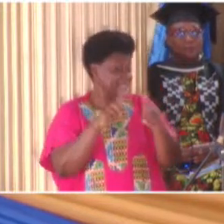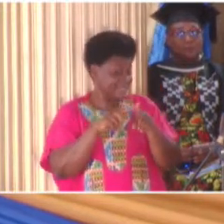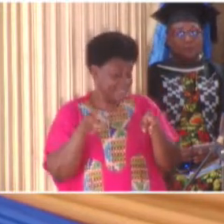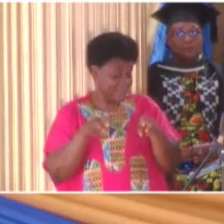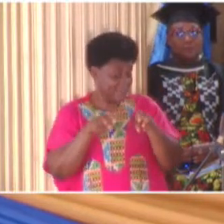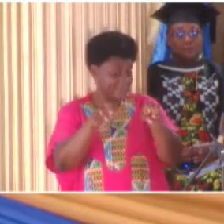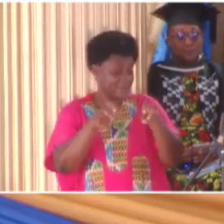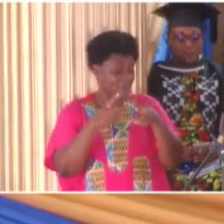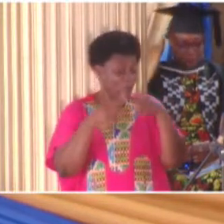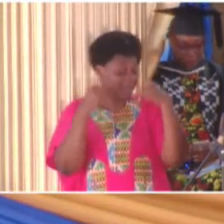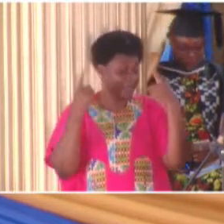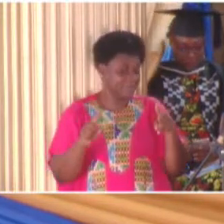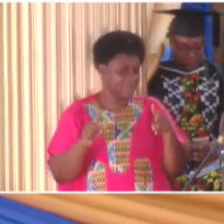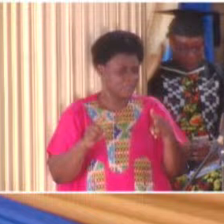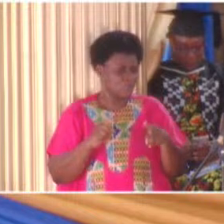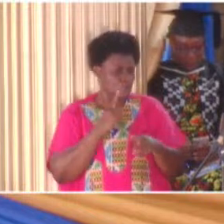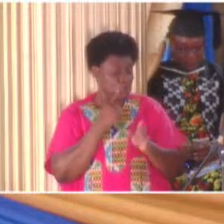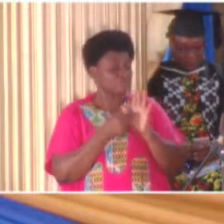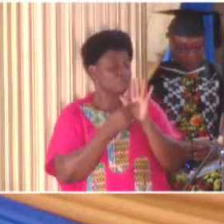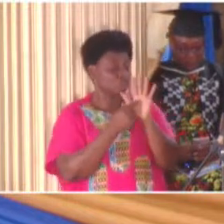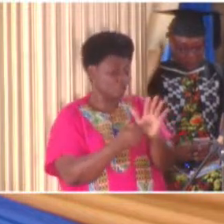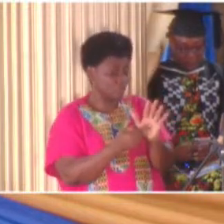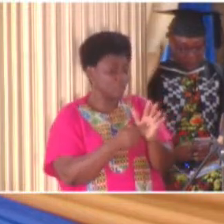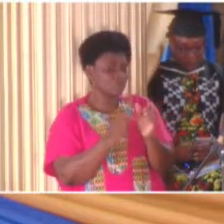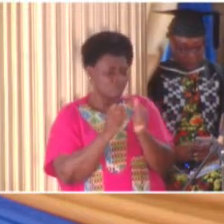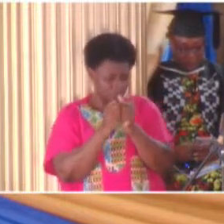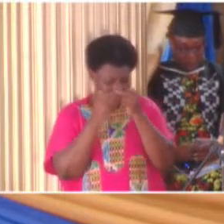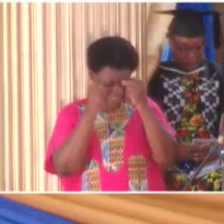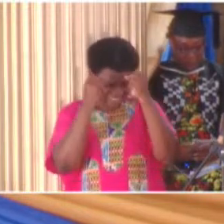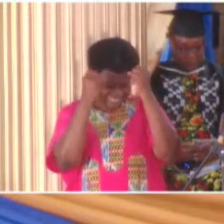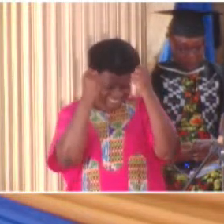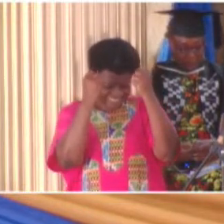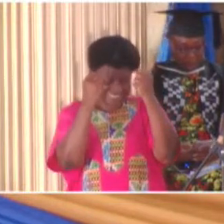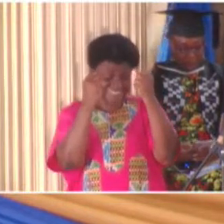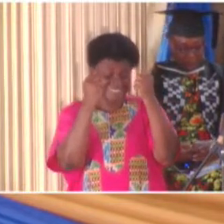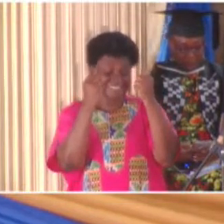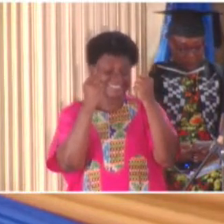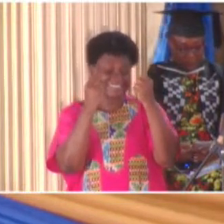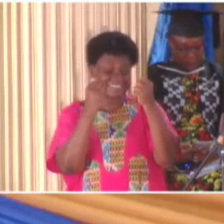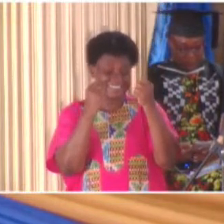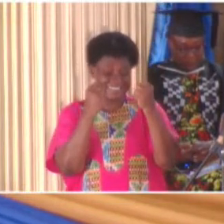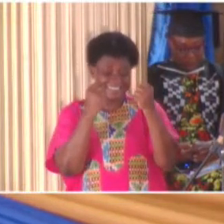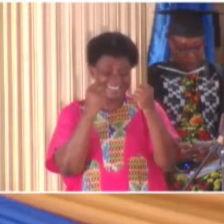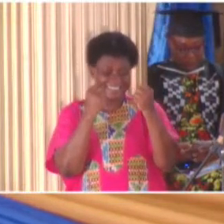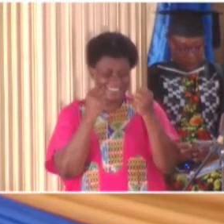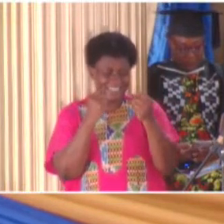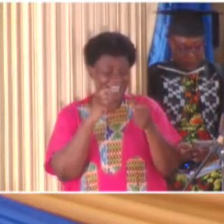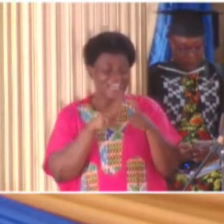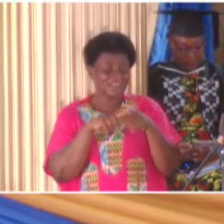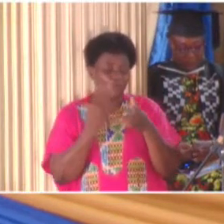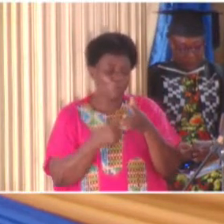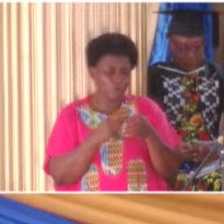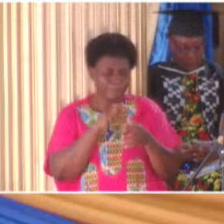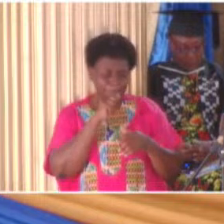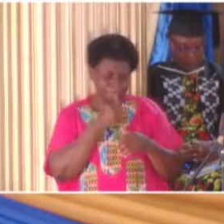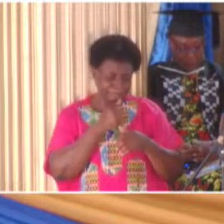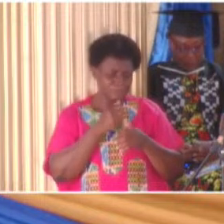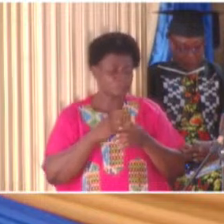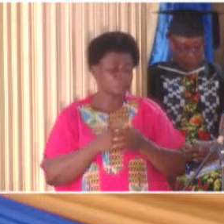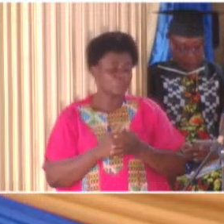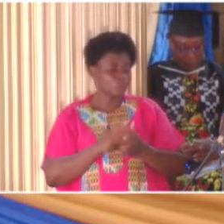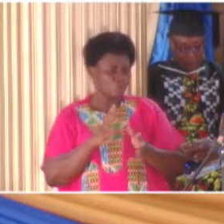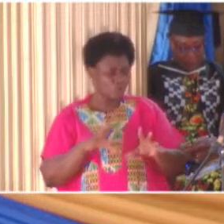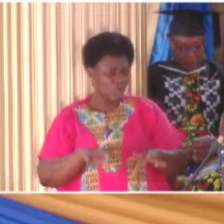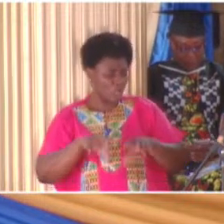journey, you have demonstrated resilience, fortitude, and perseverance. You have